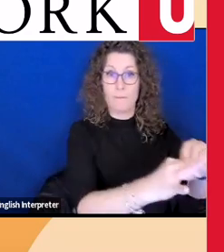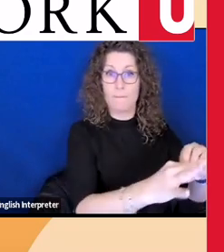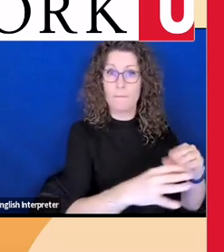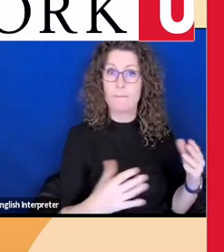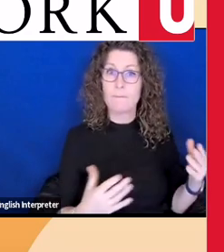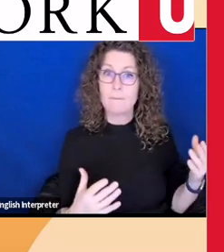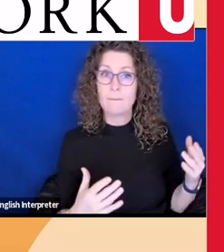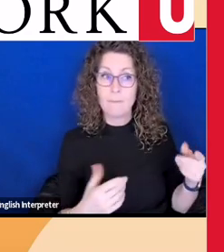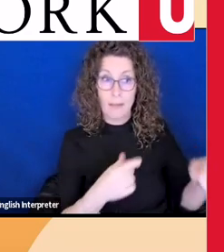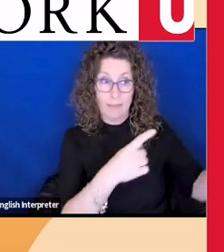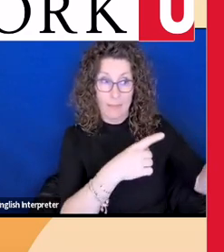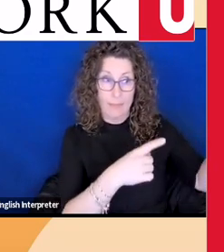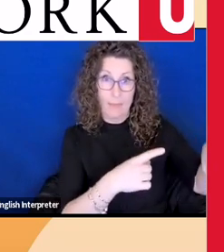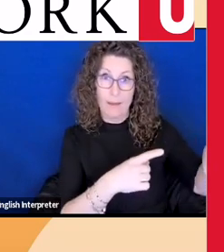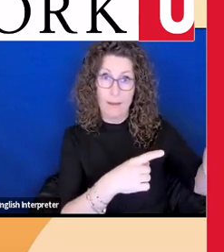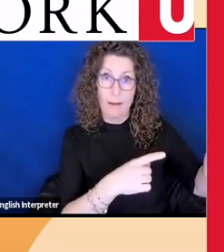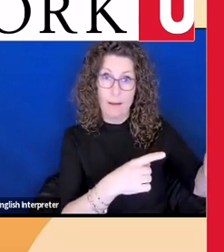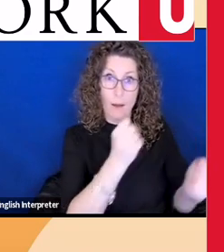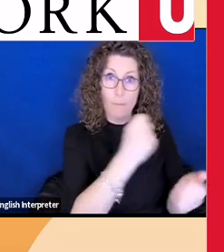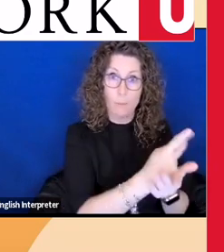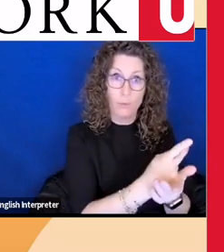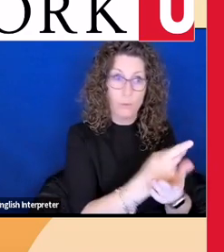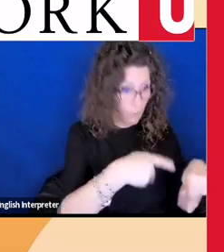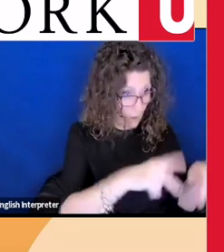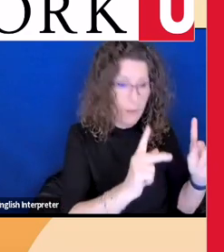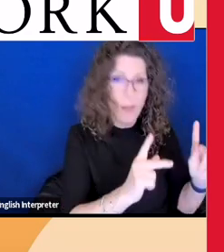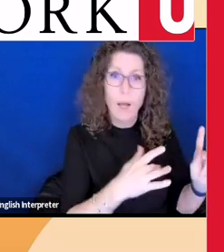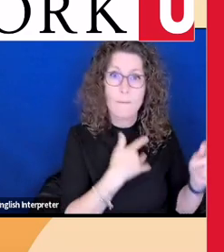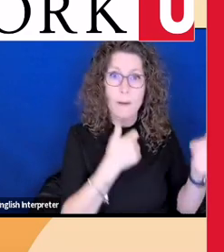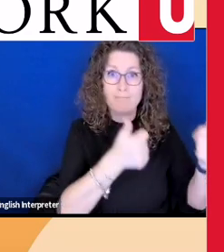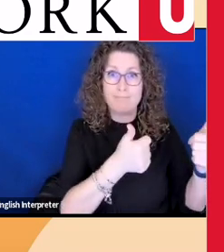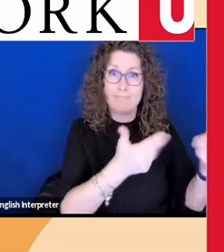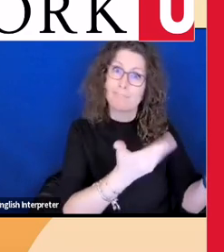us acting on their behalf?